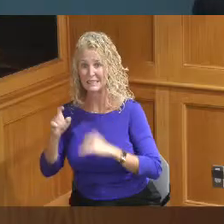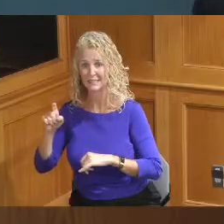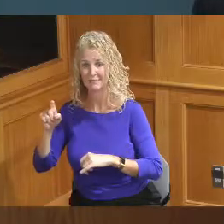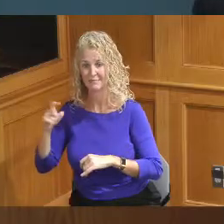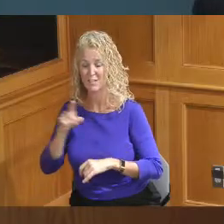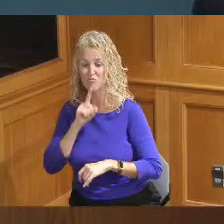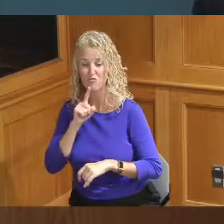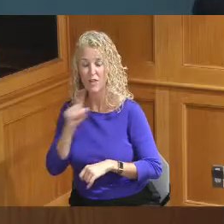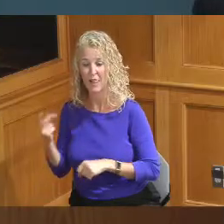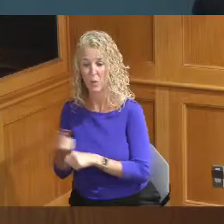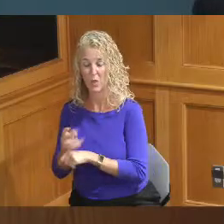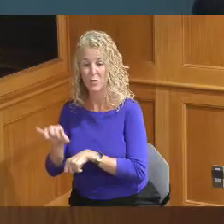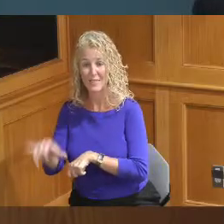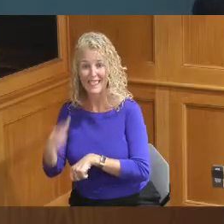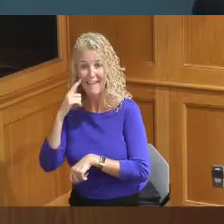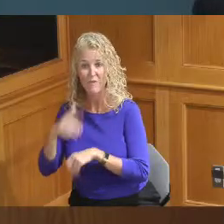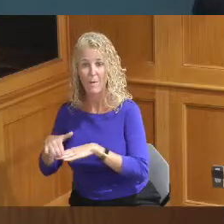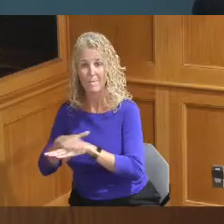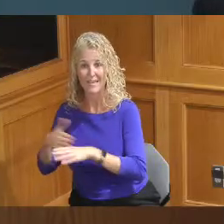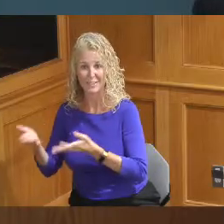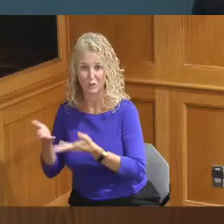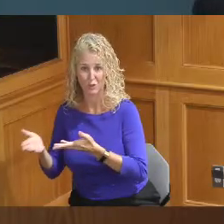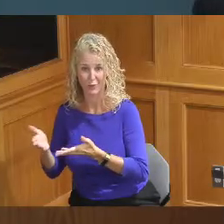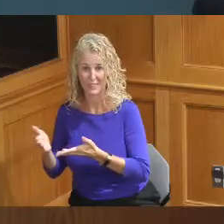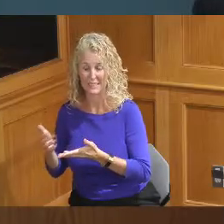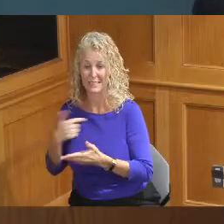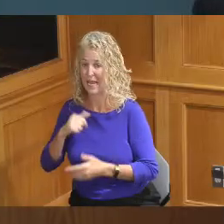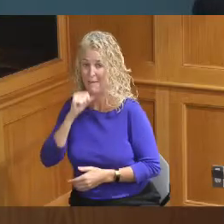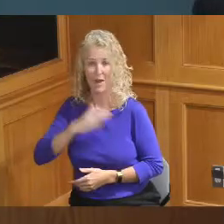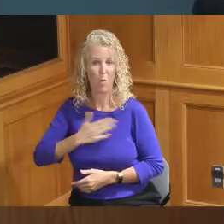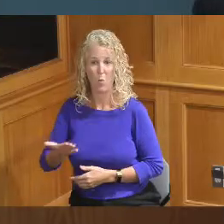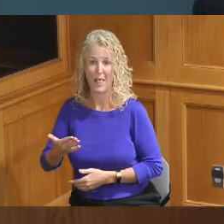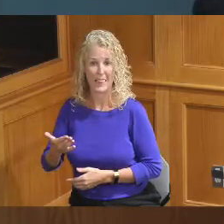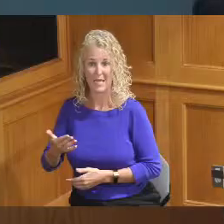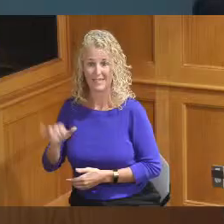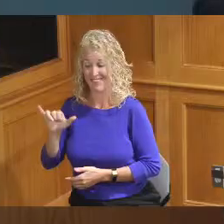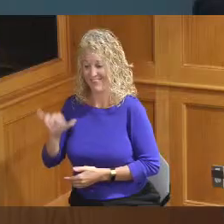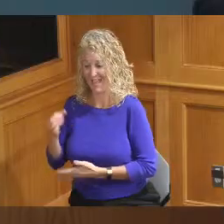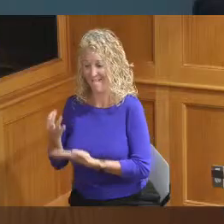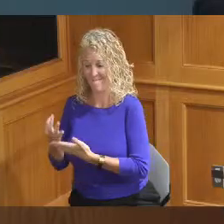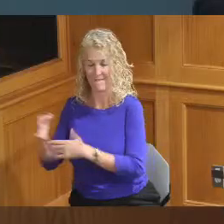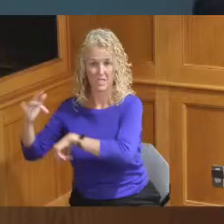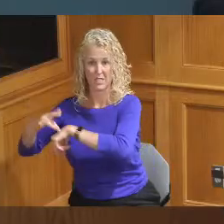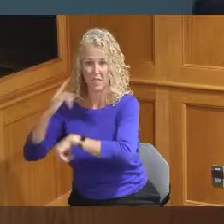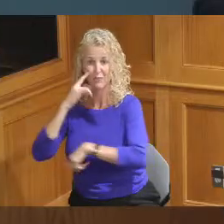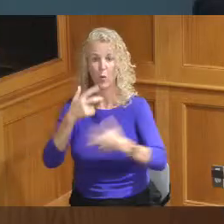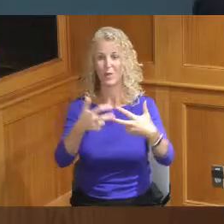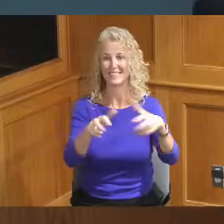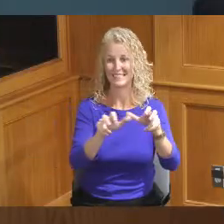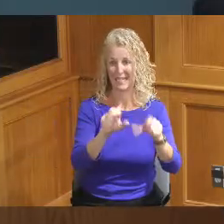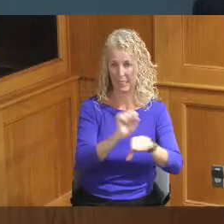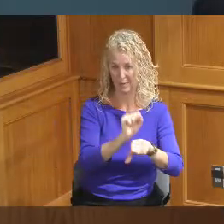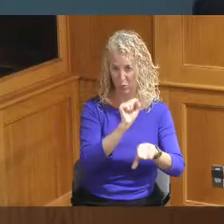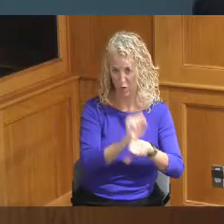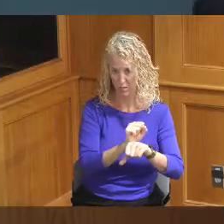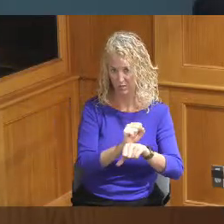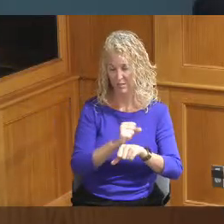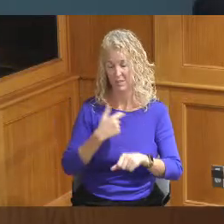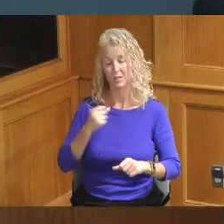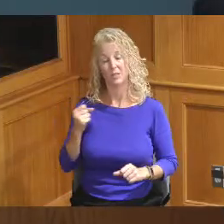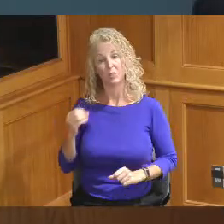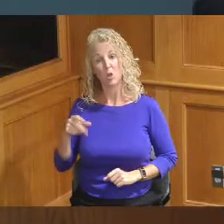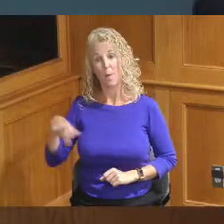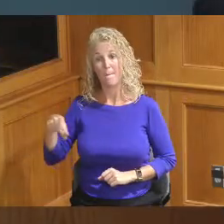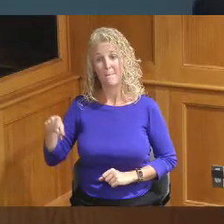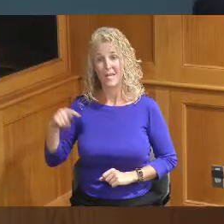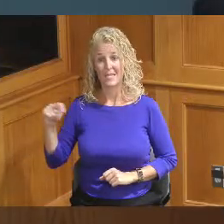basic services for the residents of this county. And I am not willing to jeopardize the general fund. And so, but I do want to be clear that the